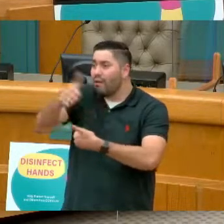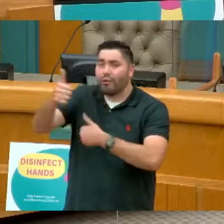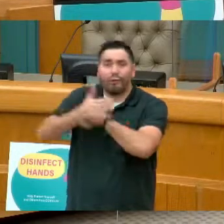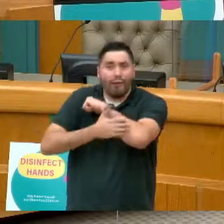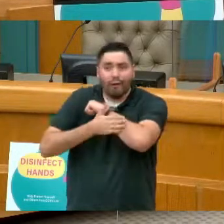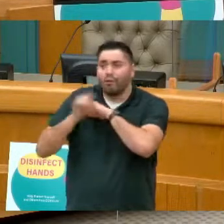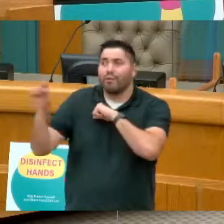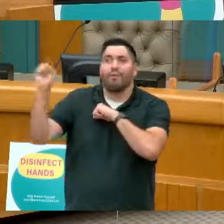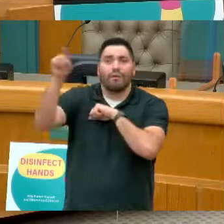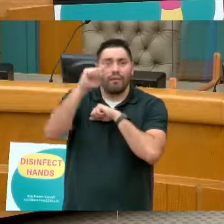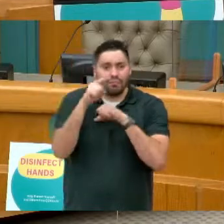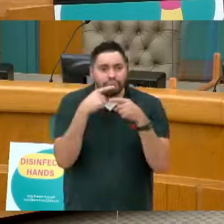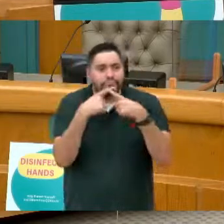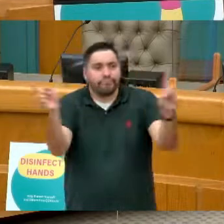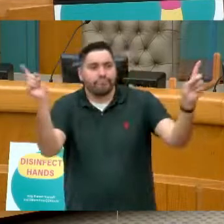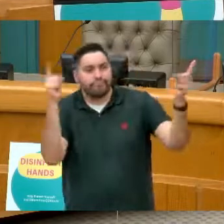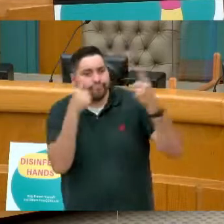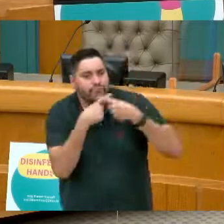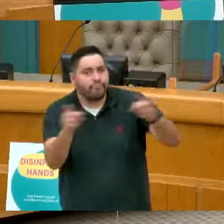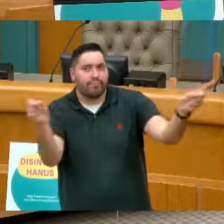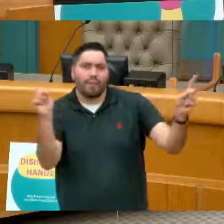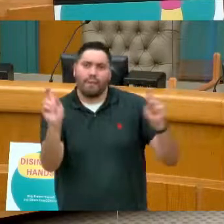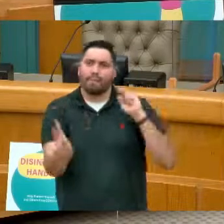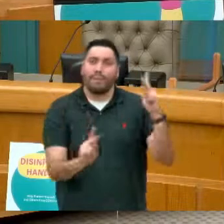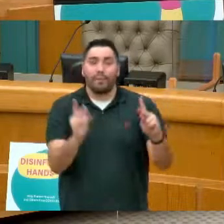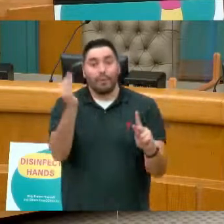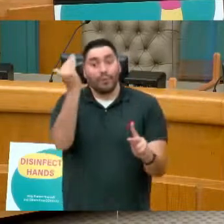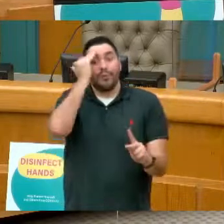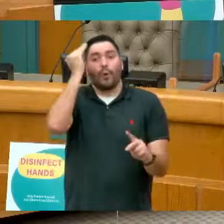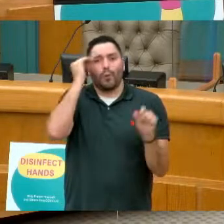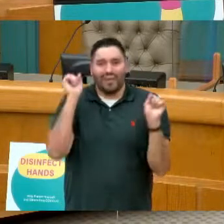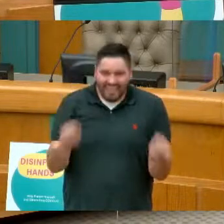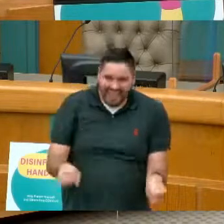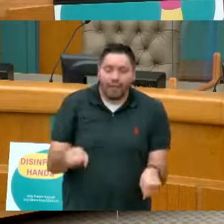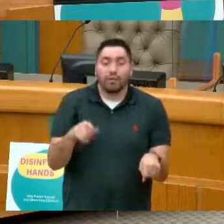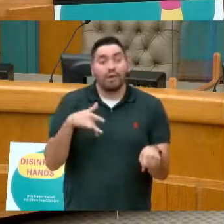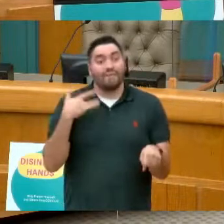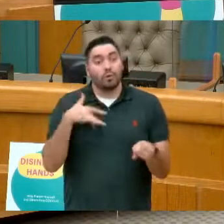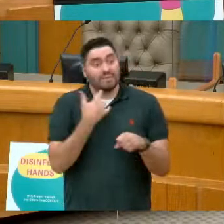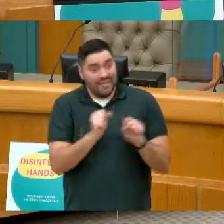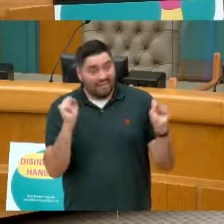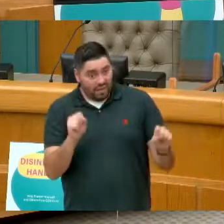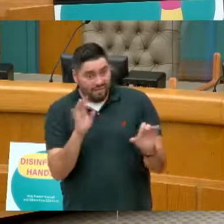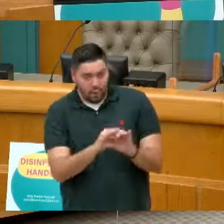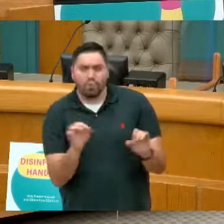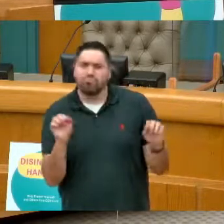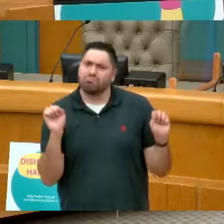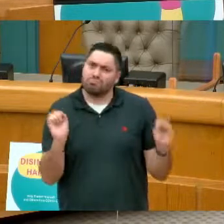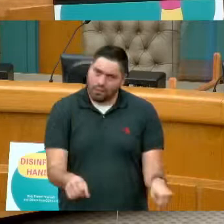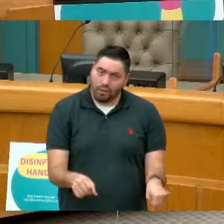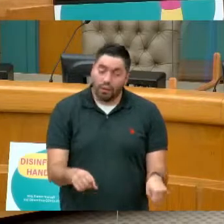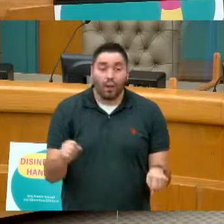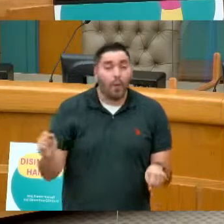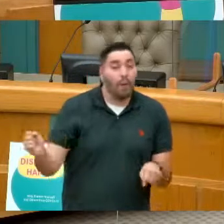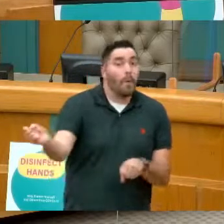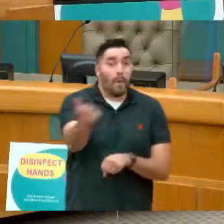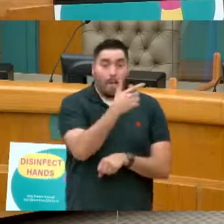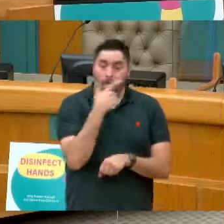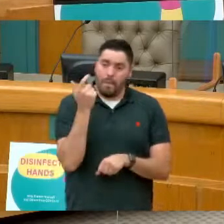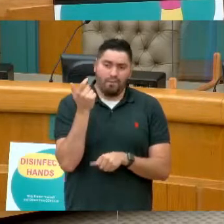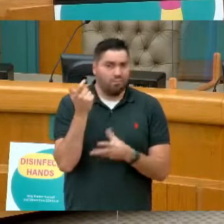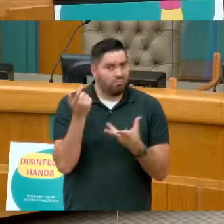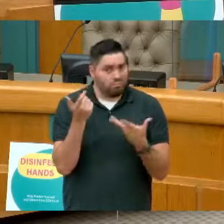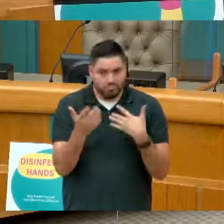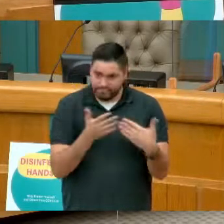duty to save lives and to encourage this responsible behavior. And so please take a look at our Vote